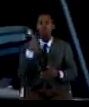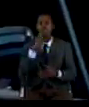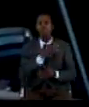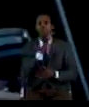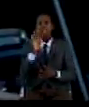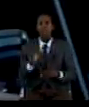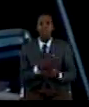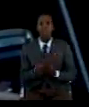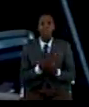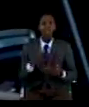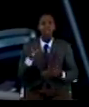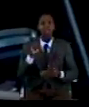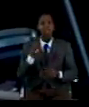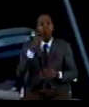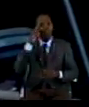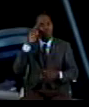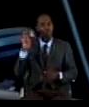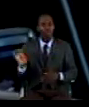Never